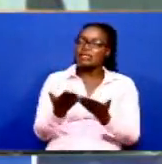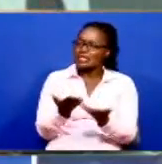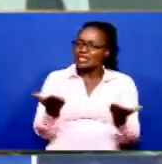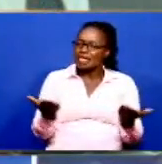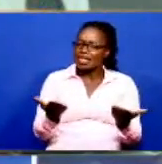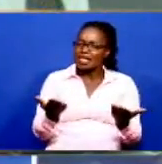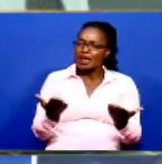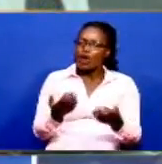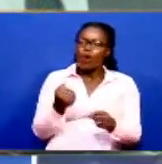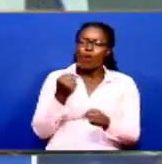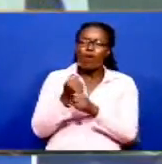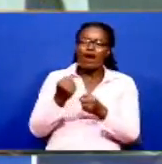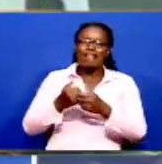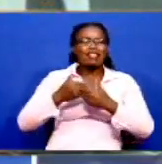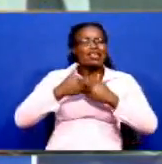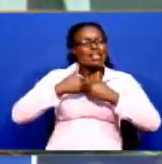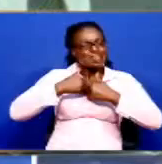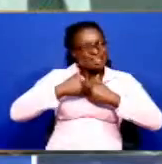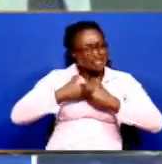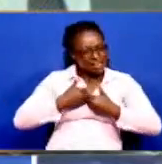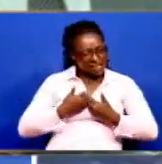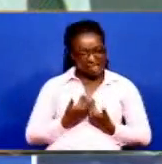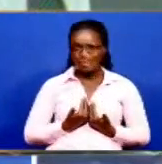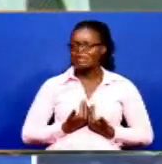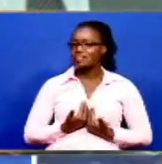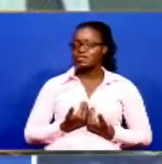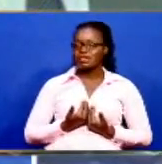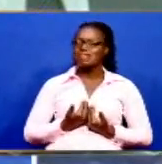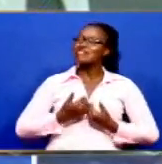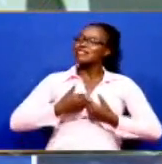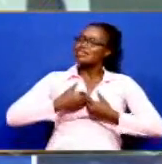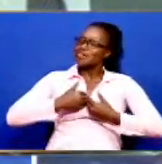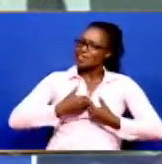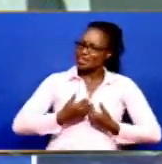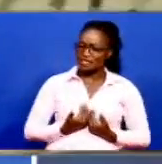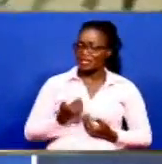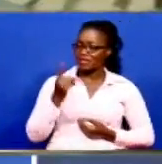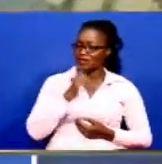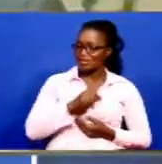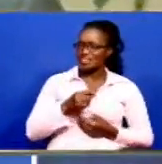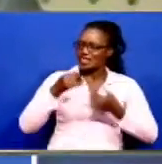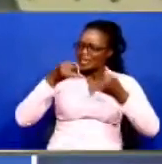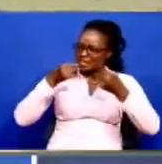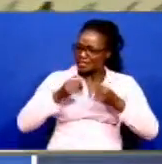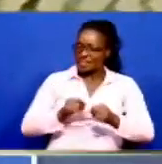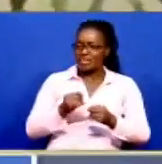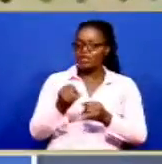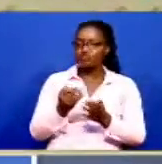they are just trying their best to ensure that they give the service.